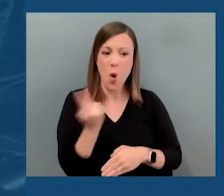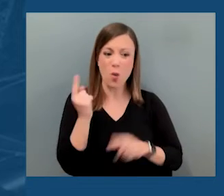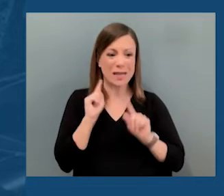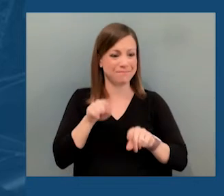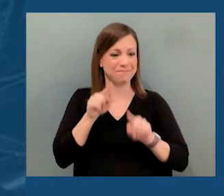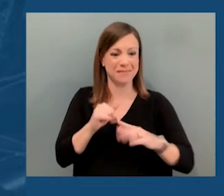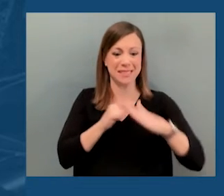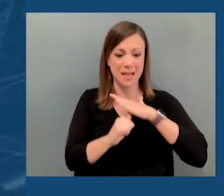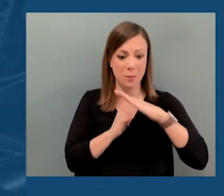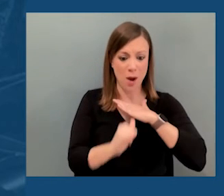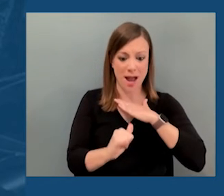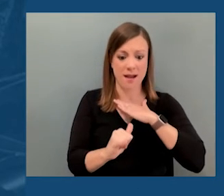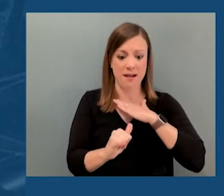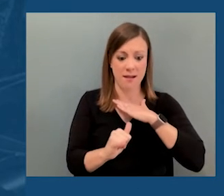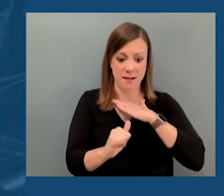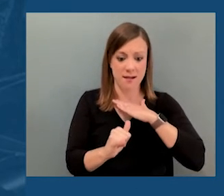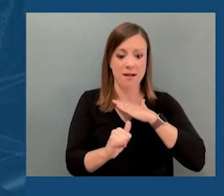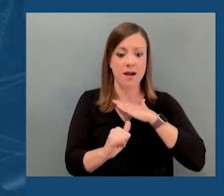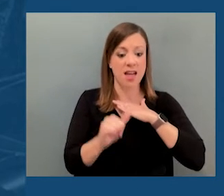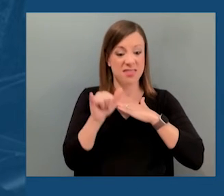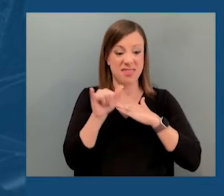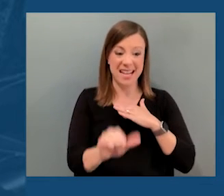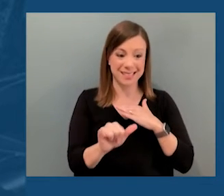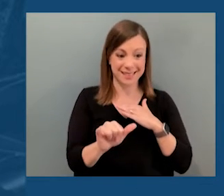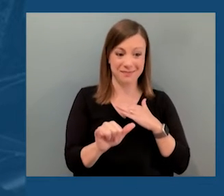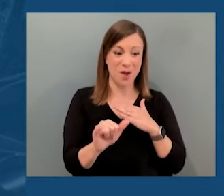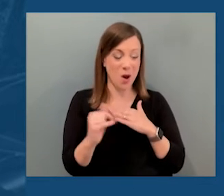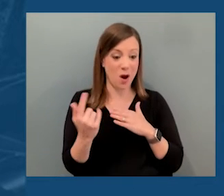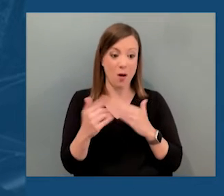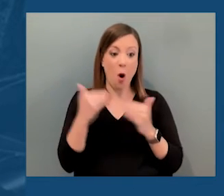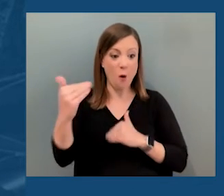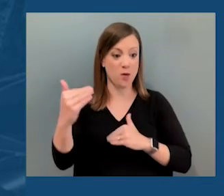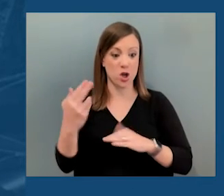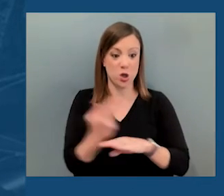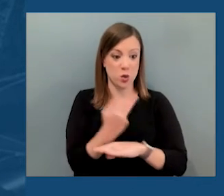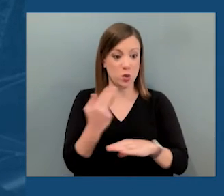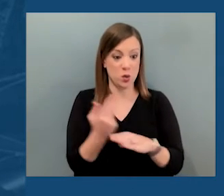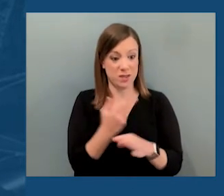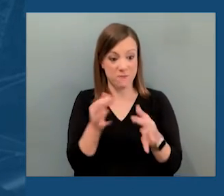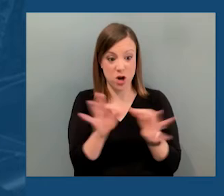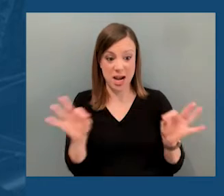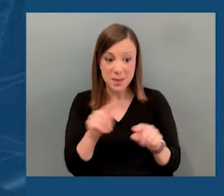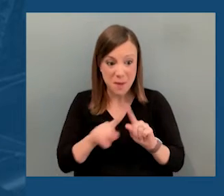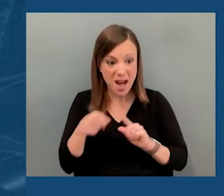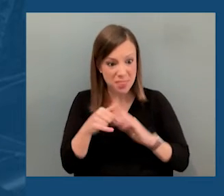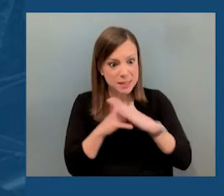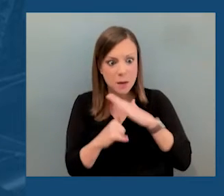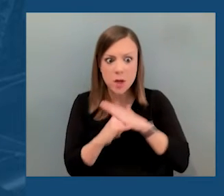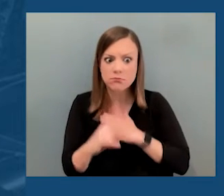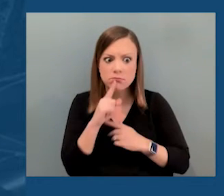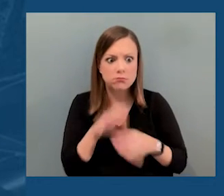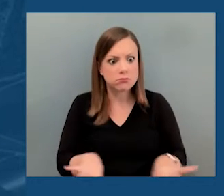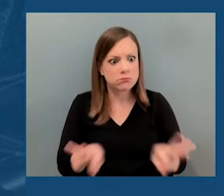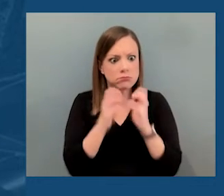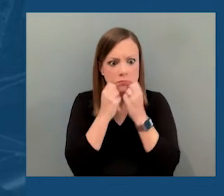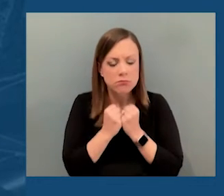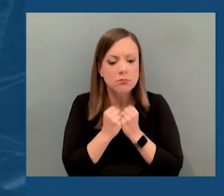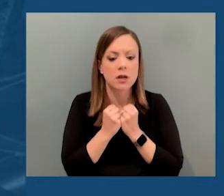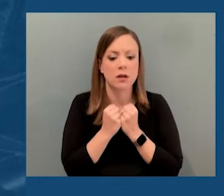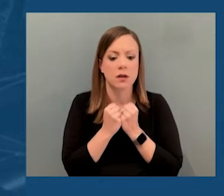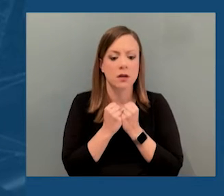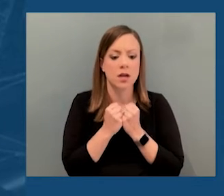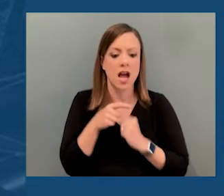phrase, but it is true. And now subway crime, where we deployed resources. The mayor sent